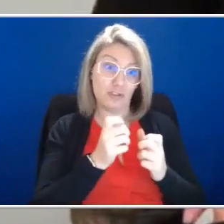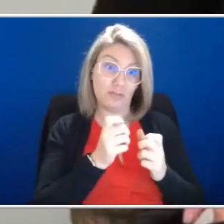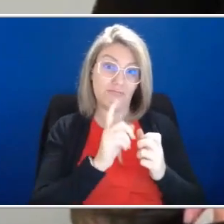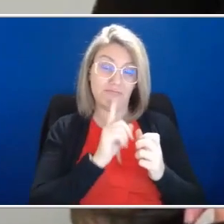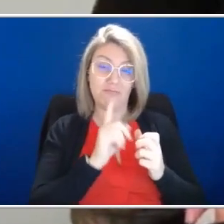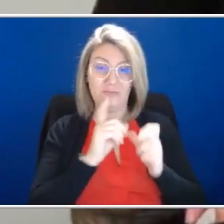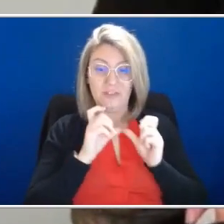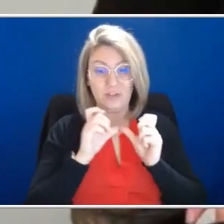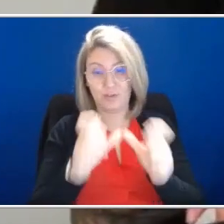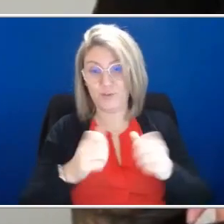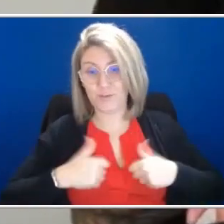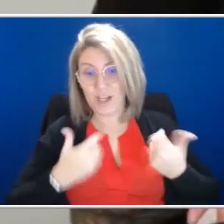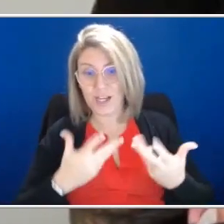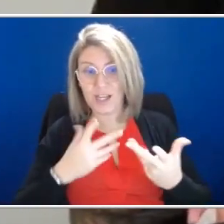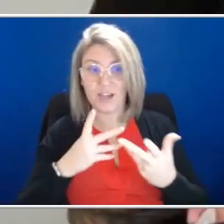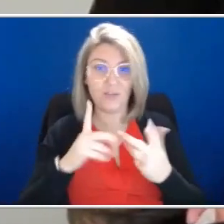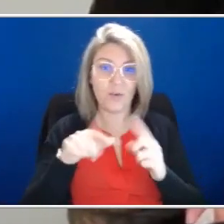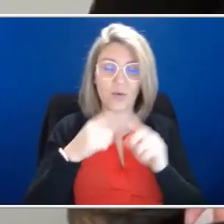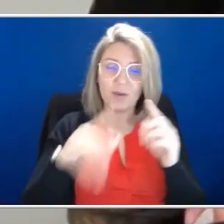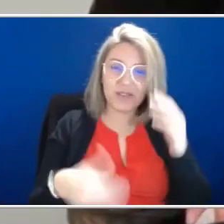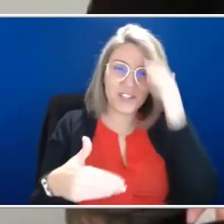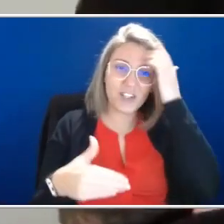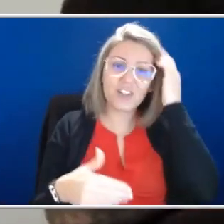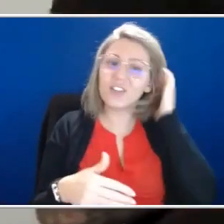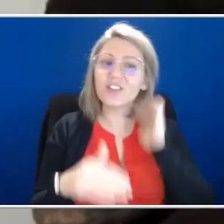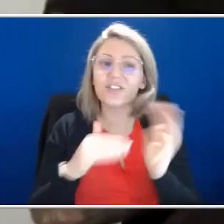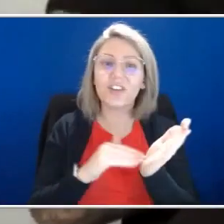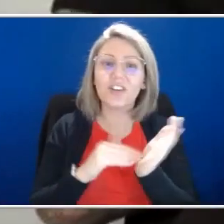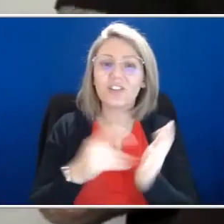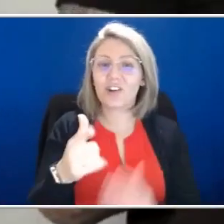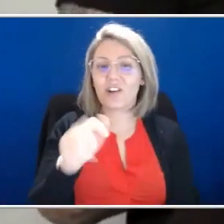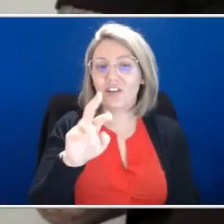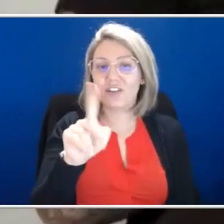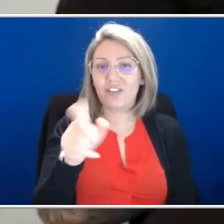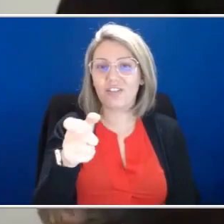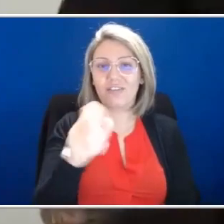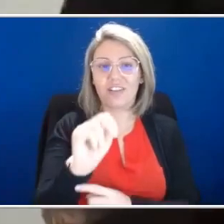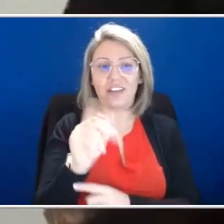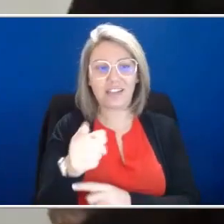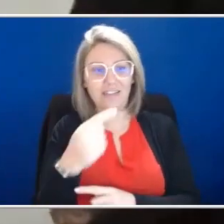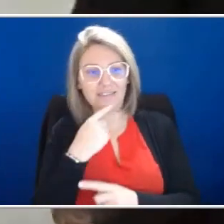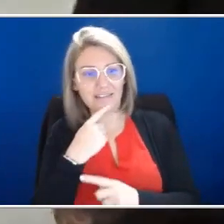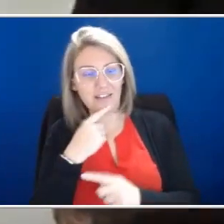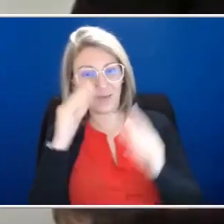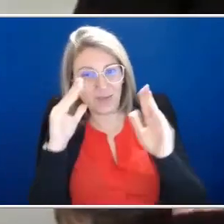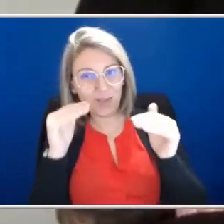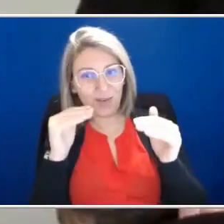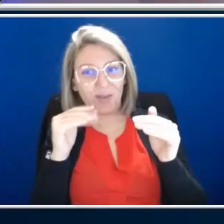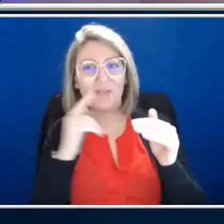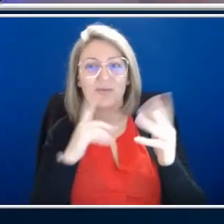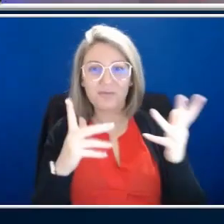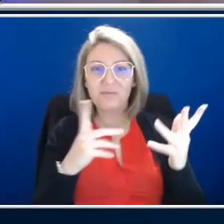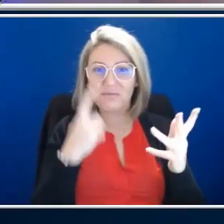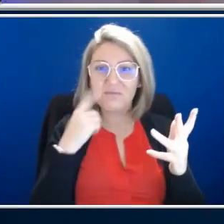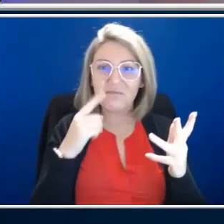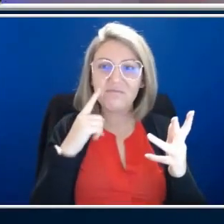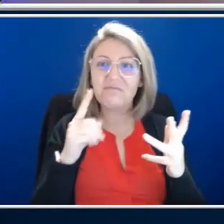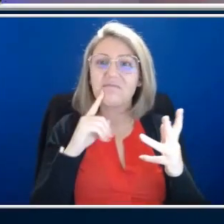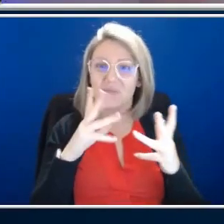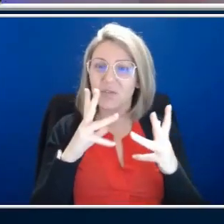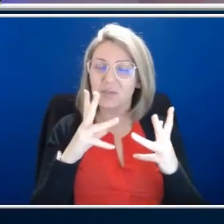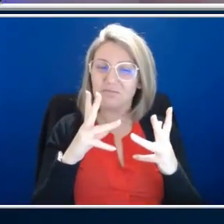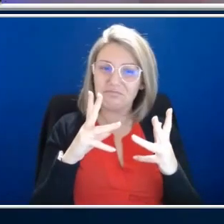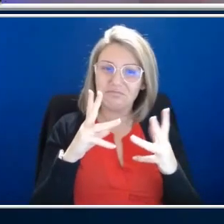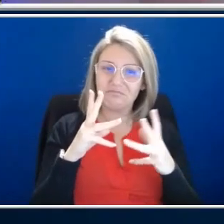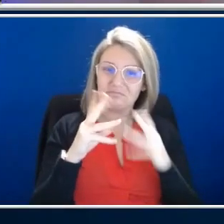I was introduced to Dr. Garg, and he said that there was hope for more mortality. Dr. Garg,